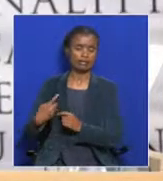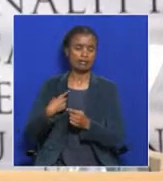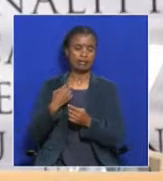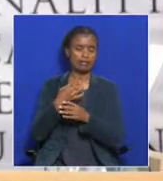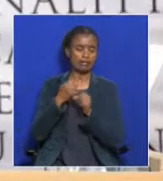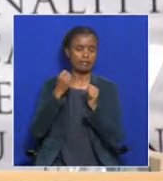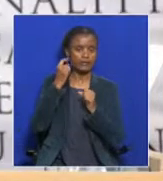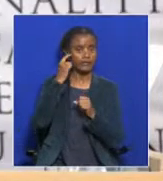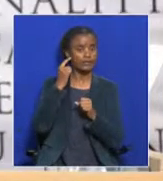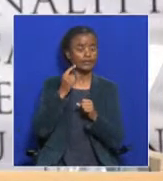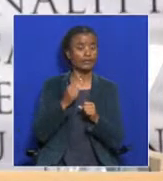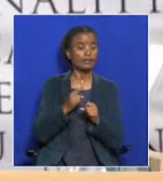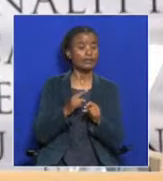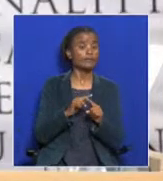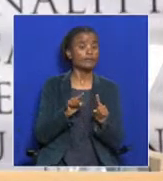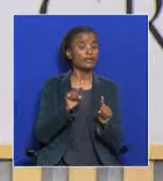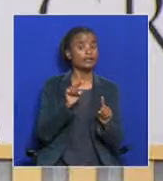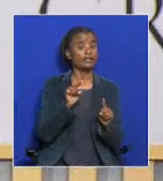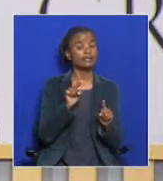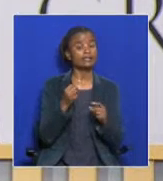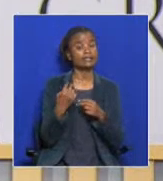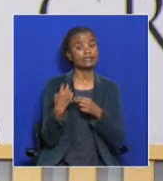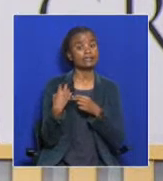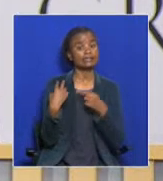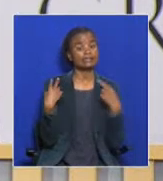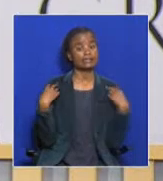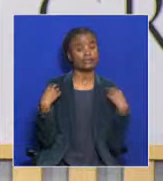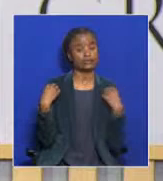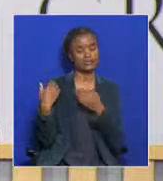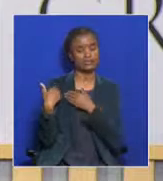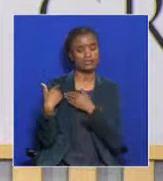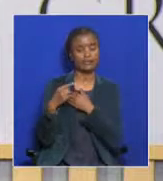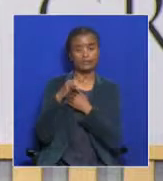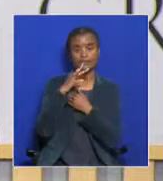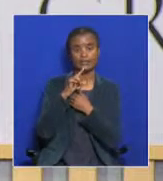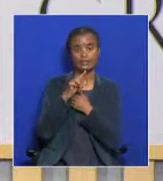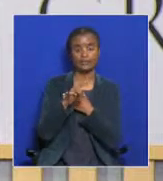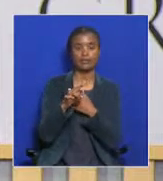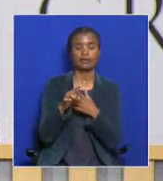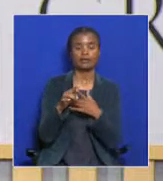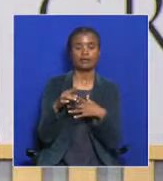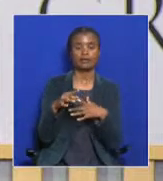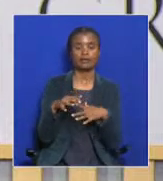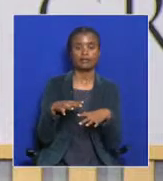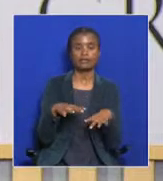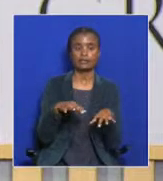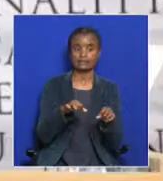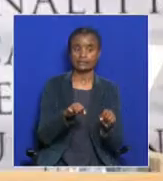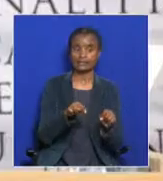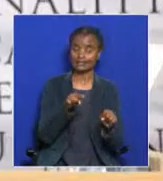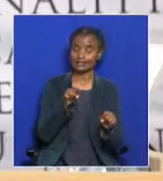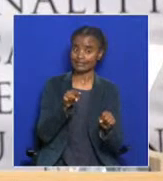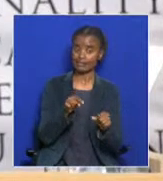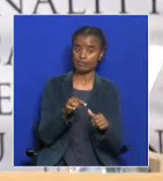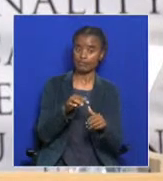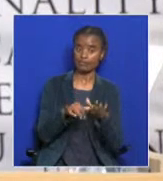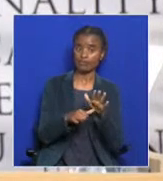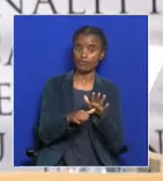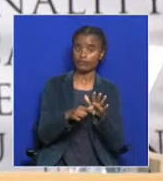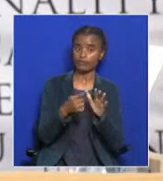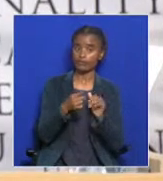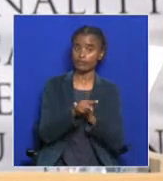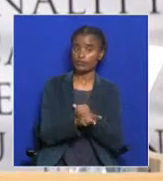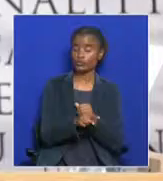of paramount importance to you? Yes, it was. So you must have thought of that when you